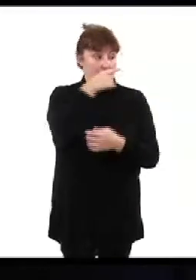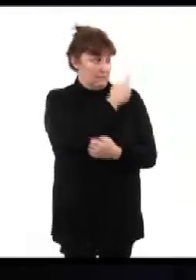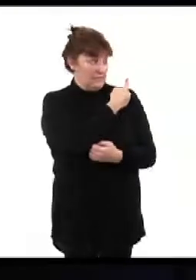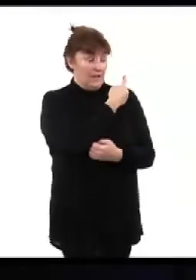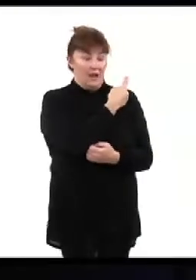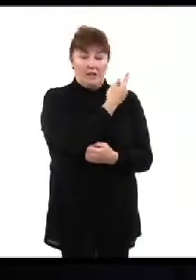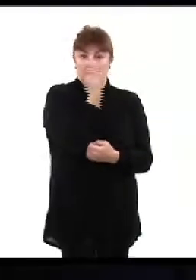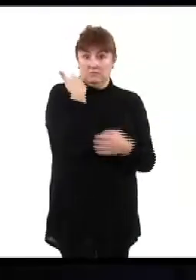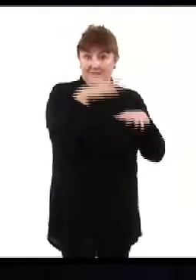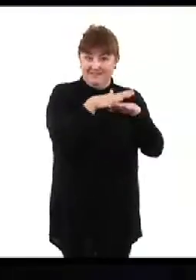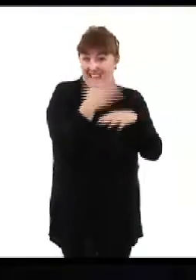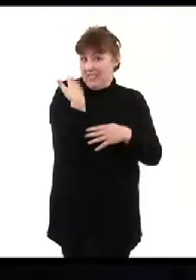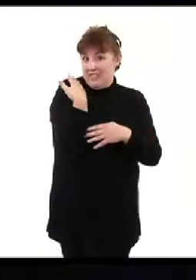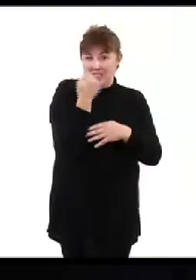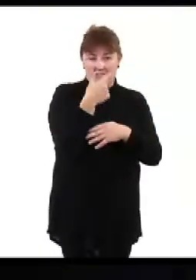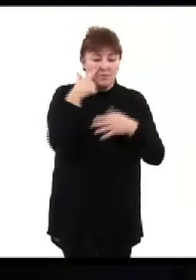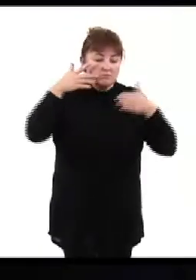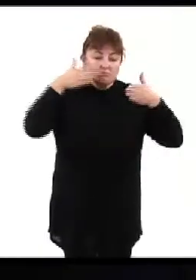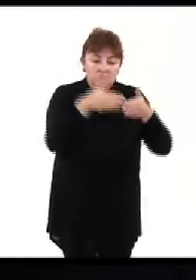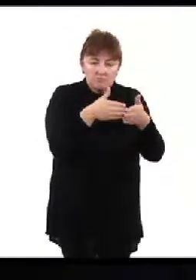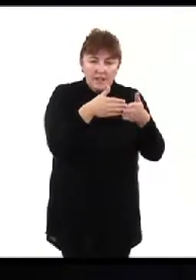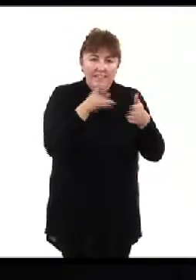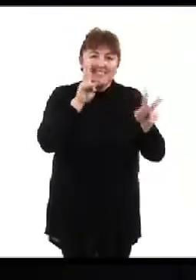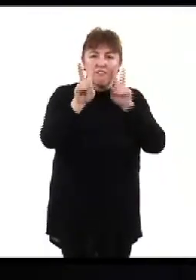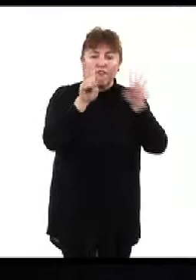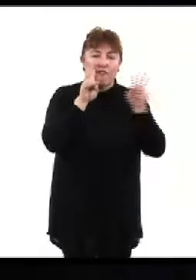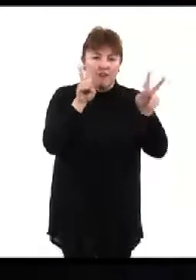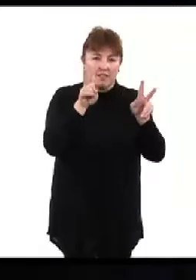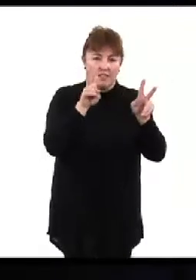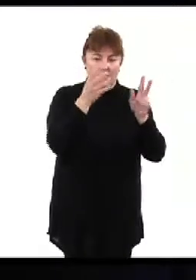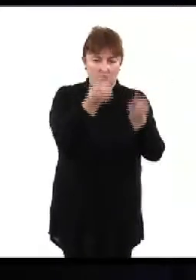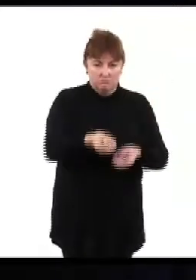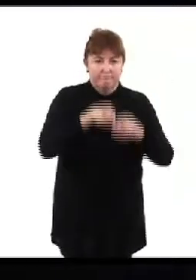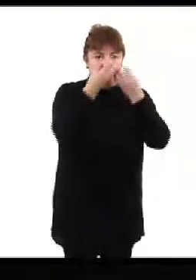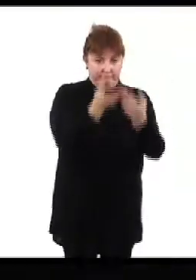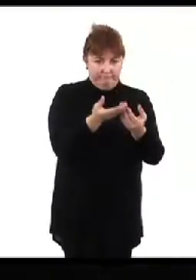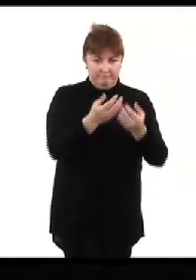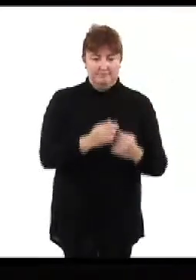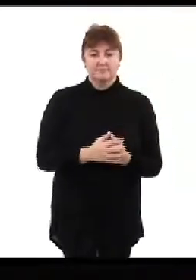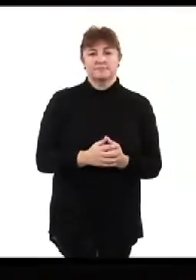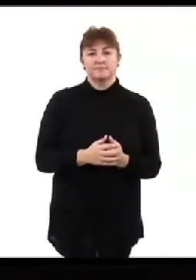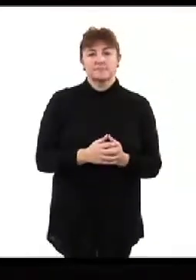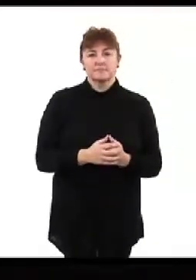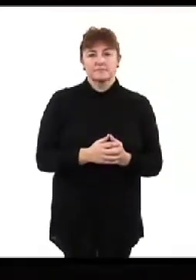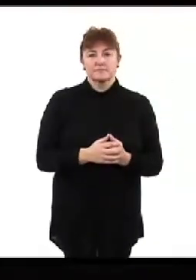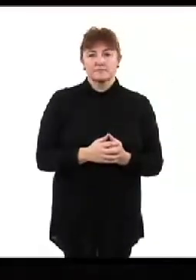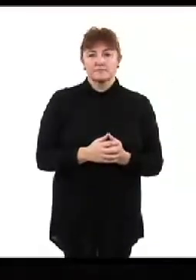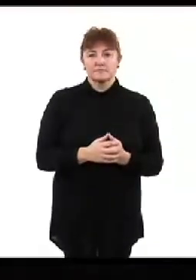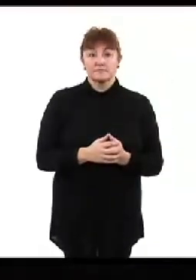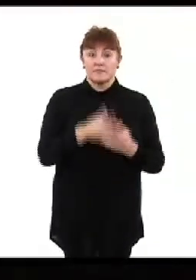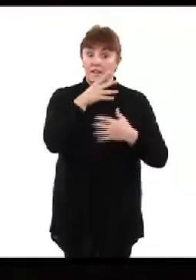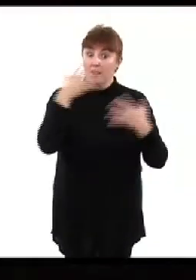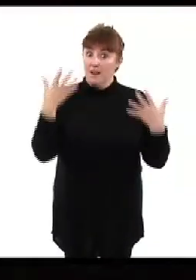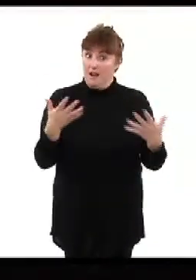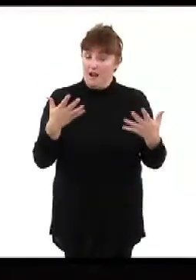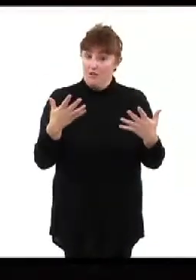complex, is a complex system. This is a recent model that's just for speech perception, okay? And